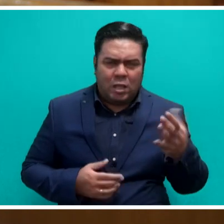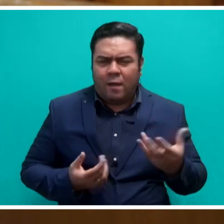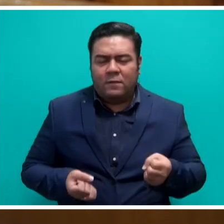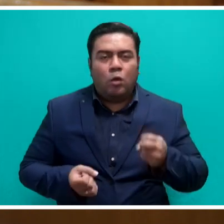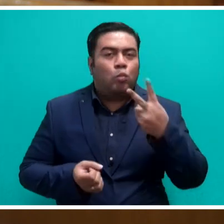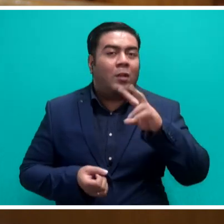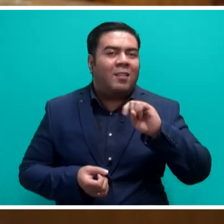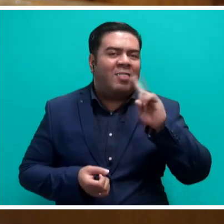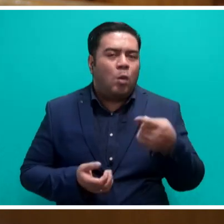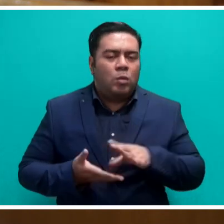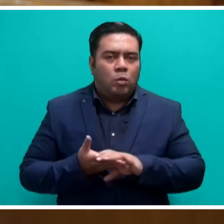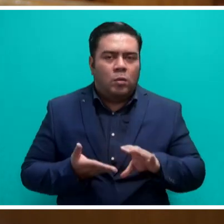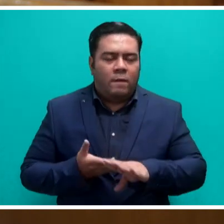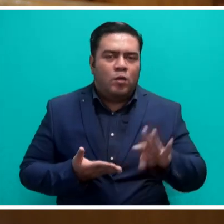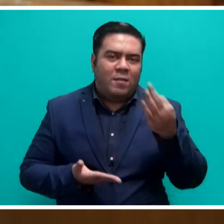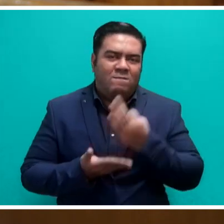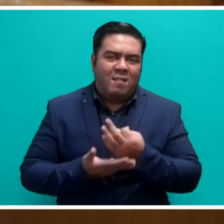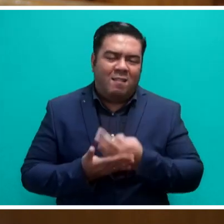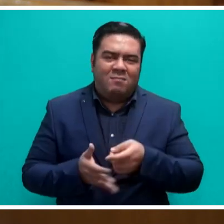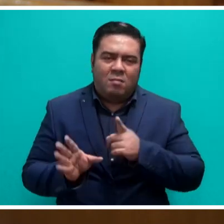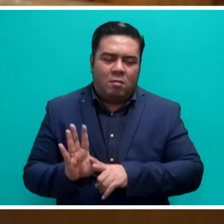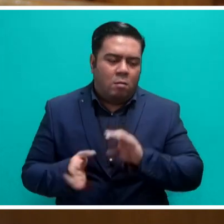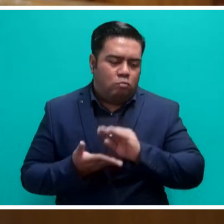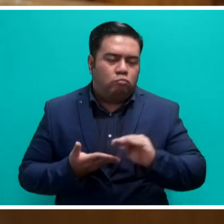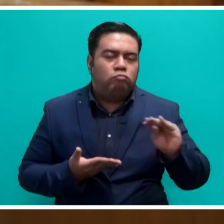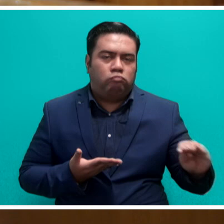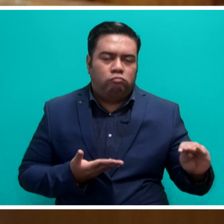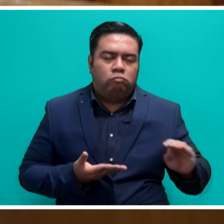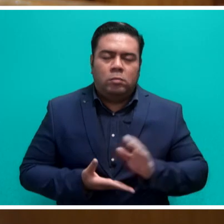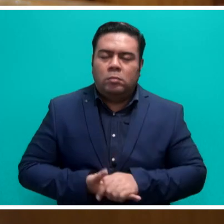$20,000 for this financial year.